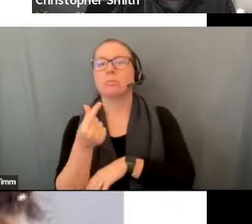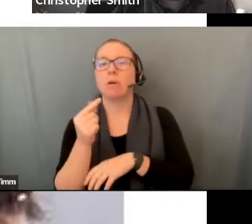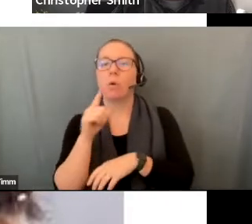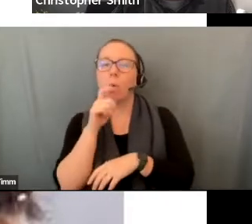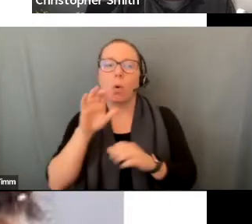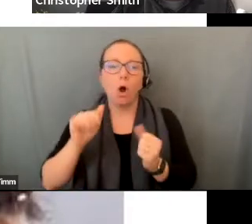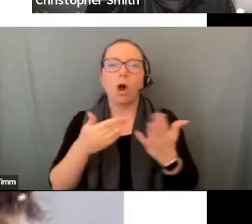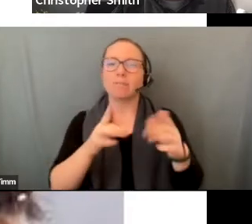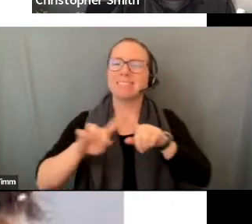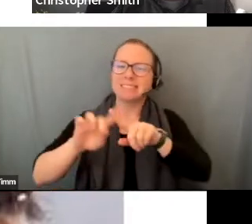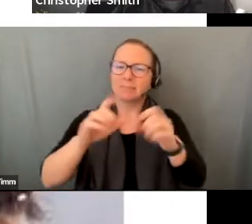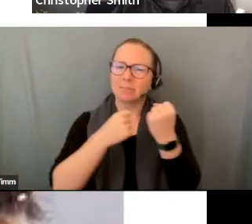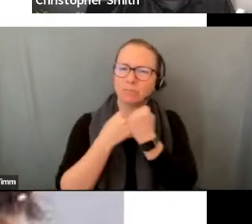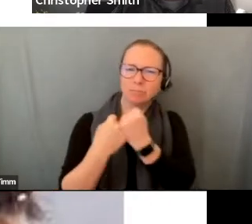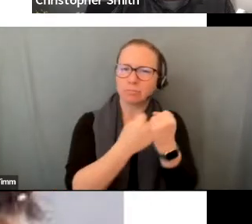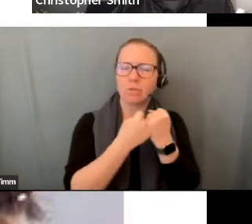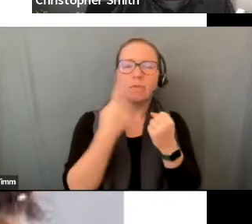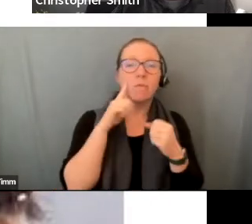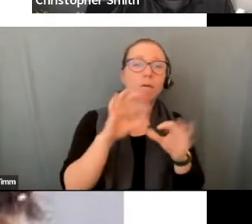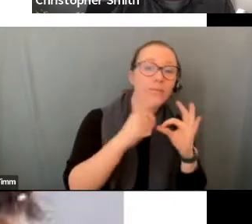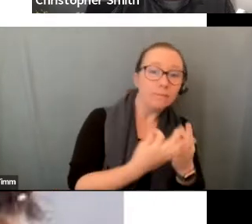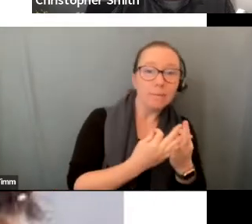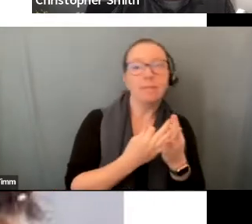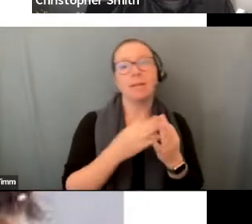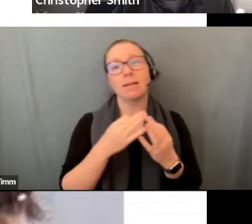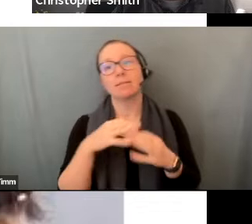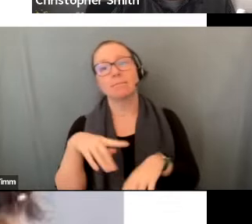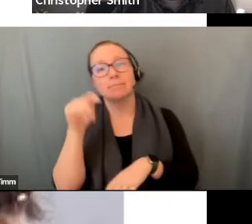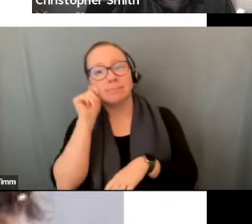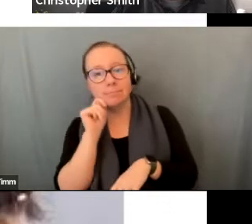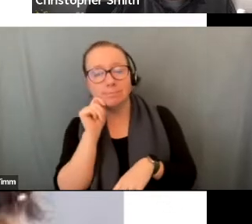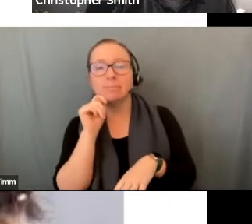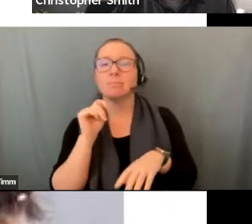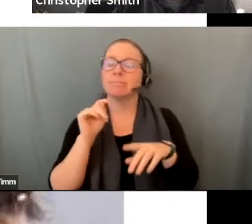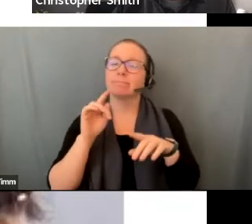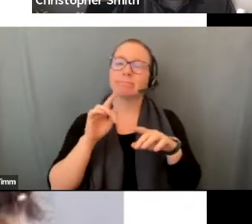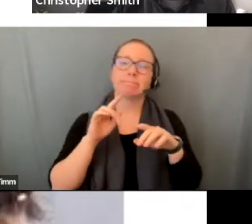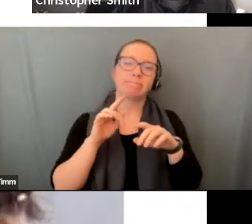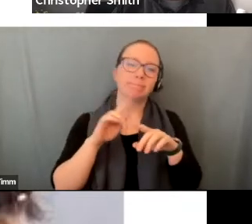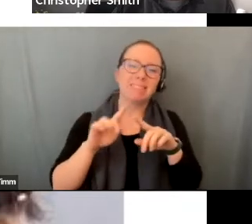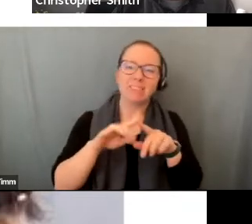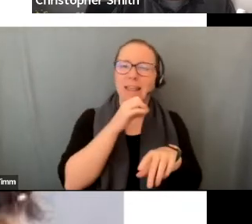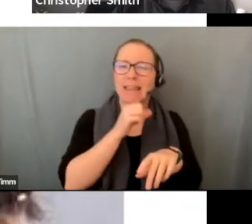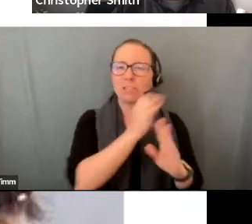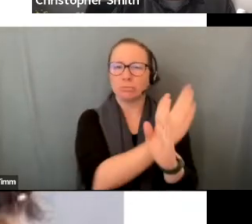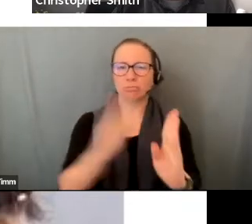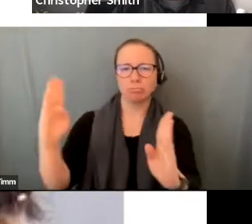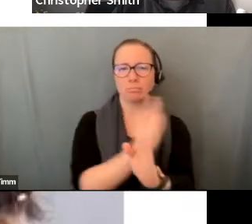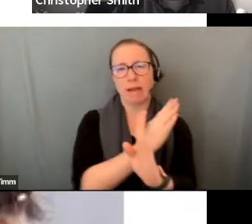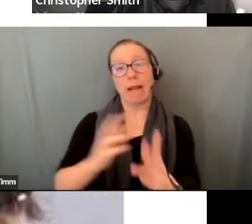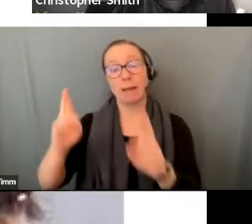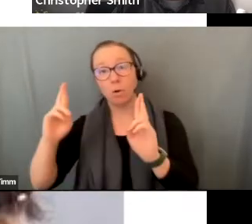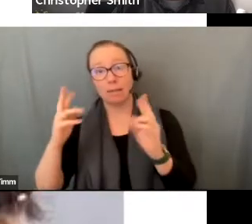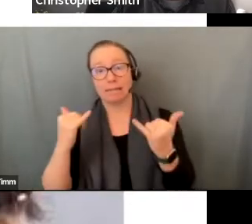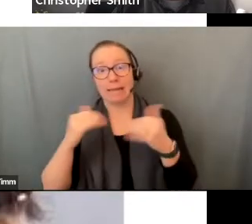of support to families, adolescents, and individuals across the lifespan. And I'm really hoping that as we wrap up